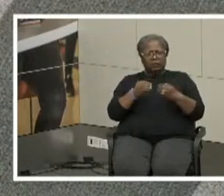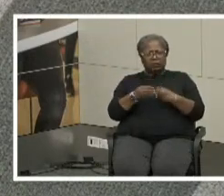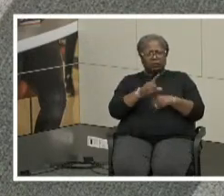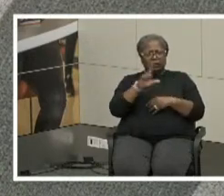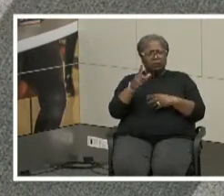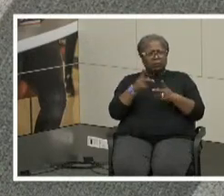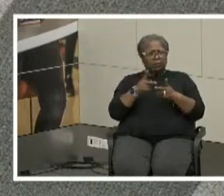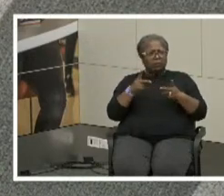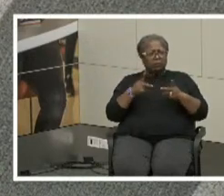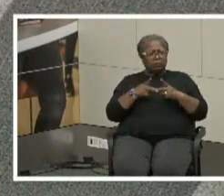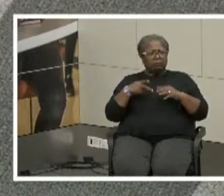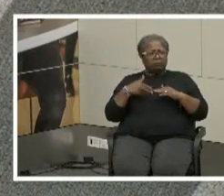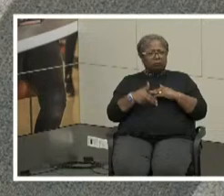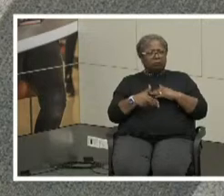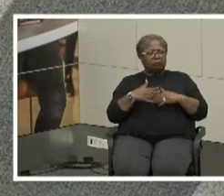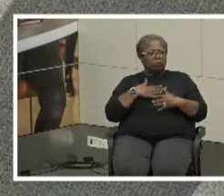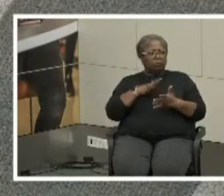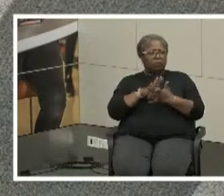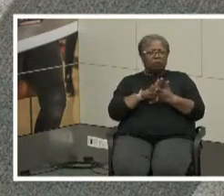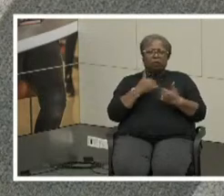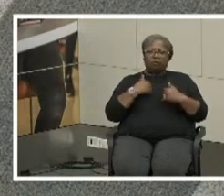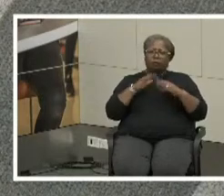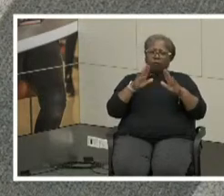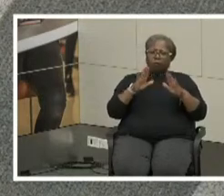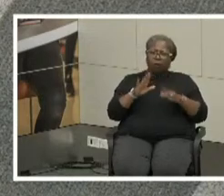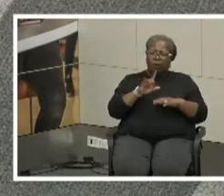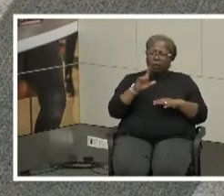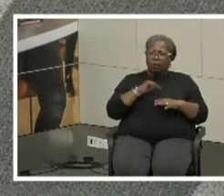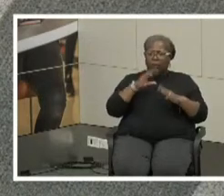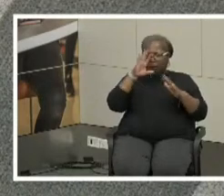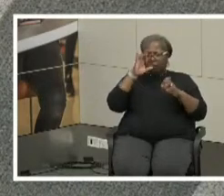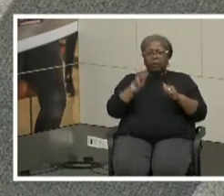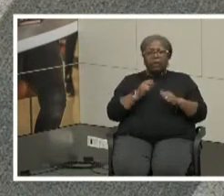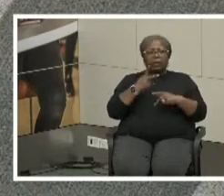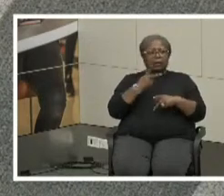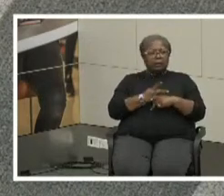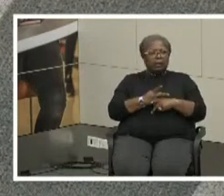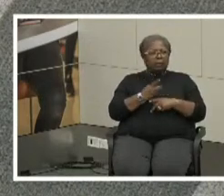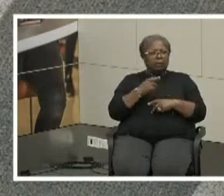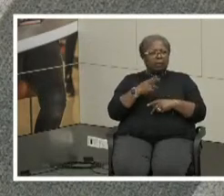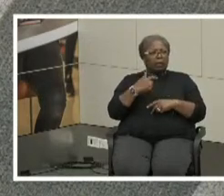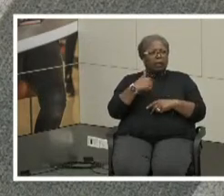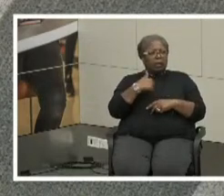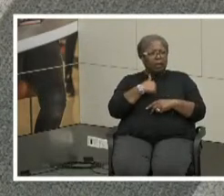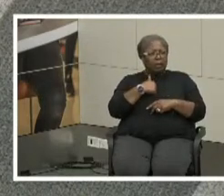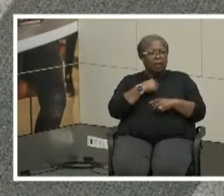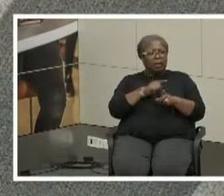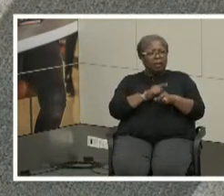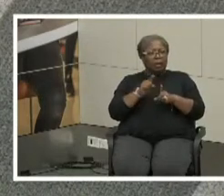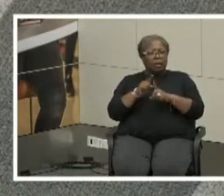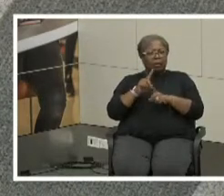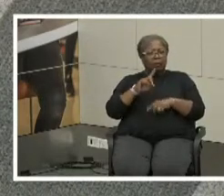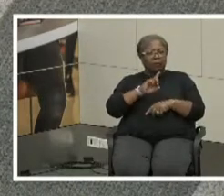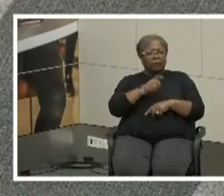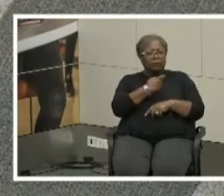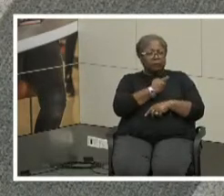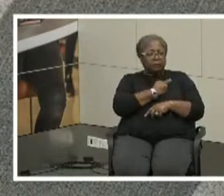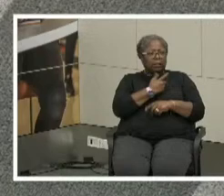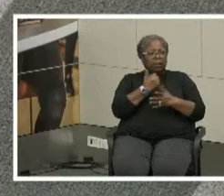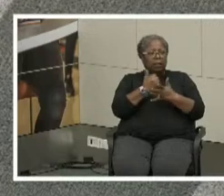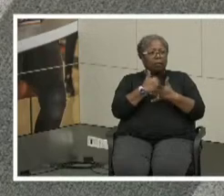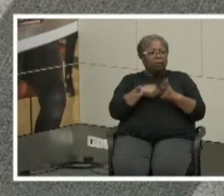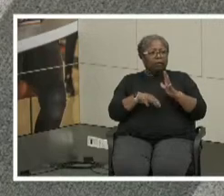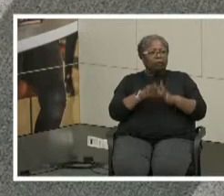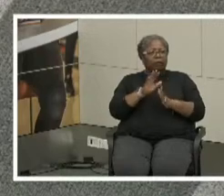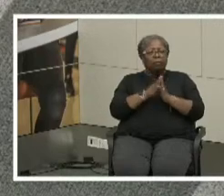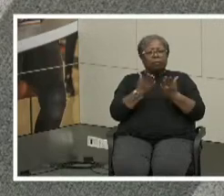Library positions were cut my school has a wonderful library and I hope we can keep her I as a dyslexic Librarians help me to find